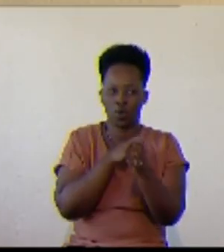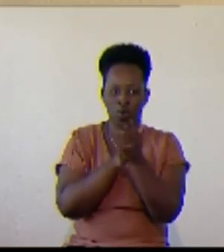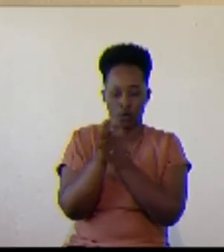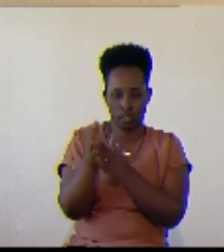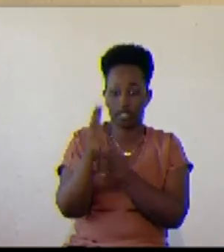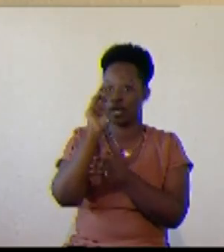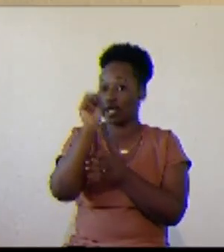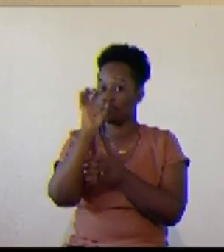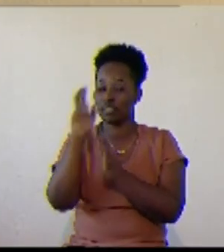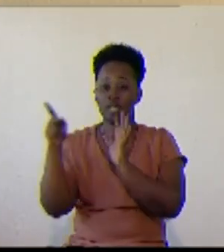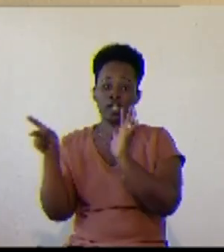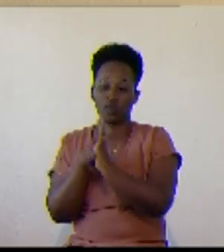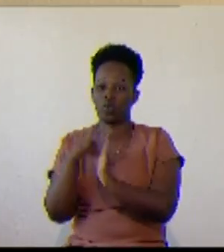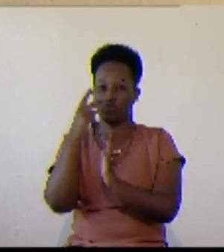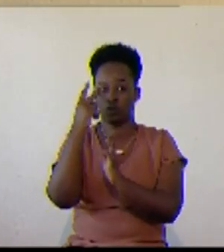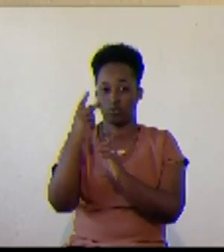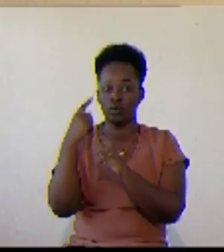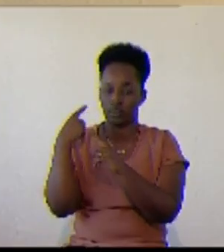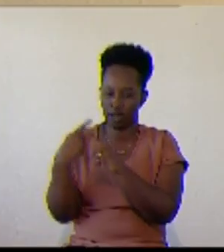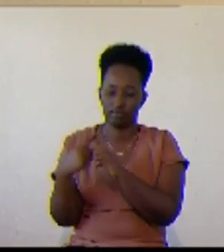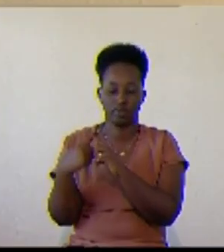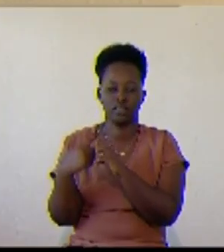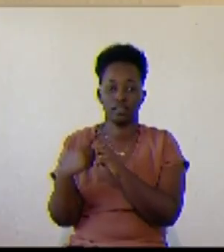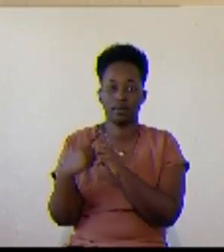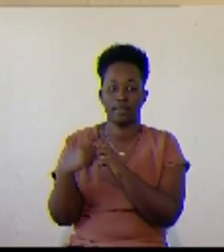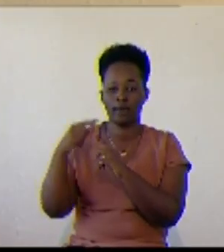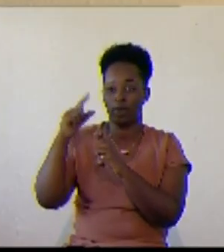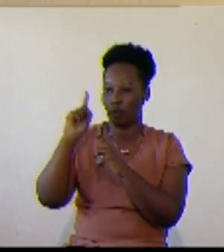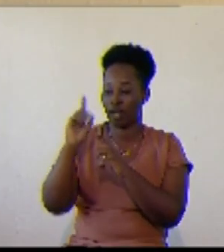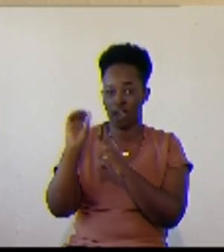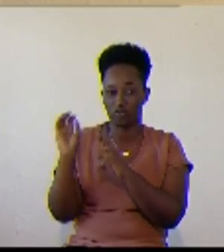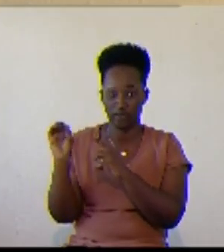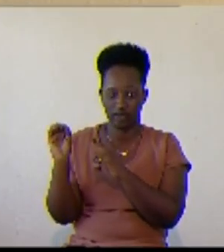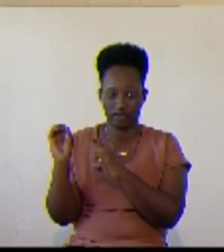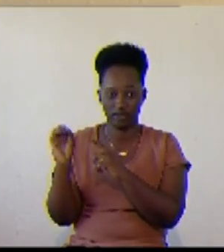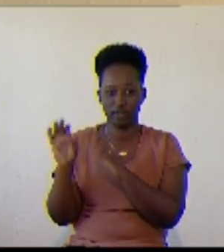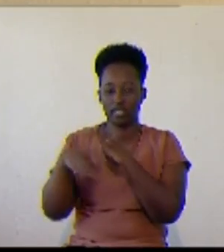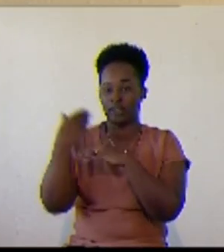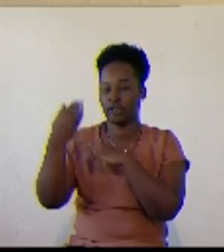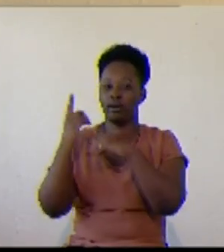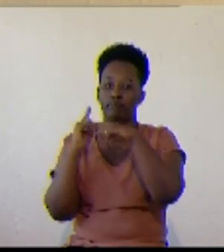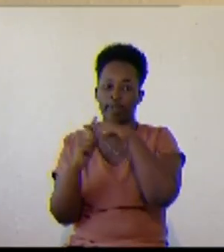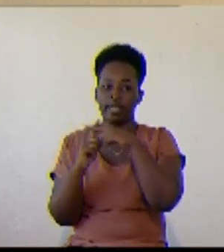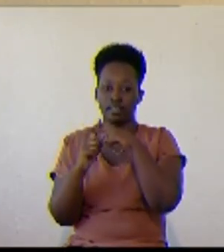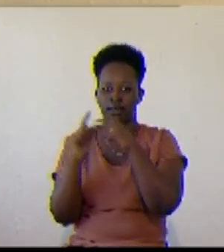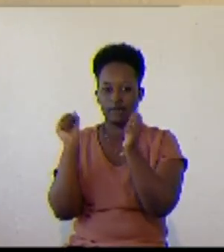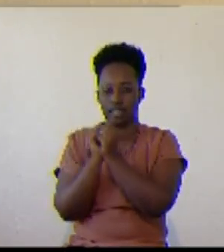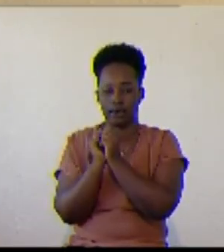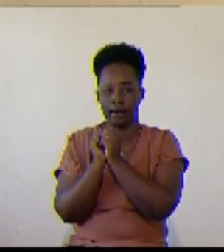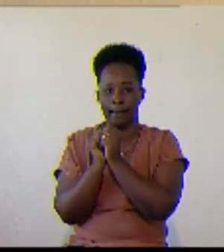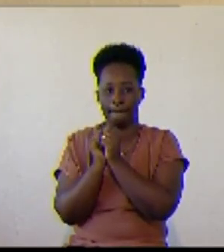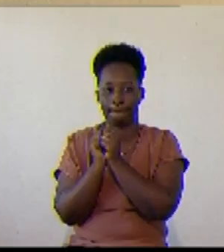equal to 2 times output Q, which is 100, then plus this